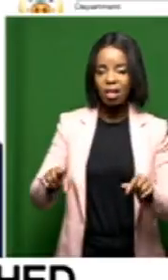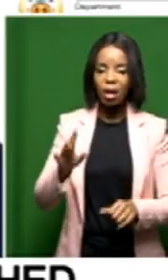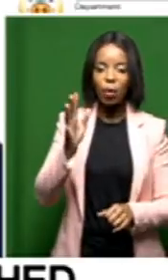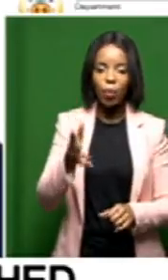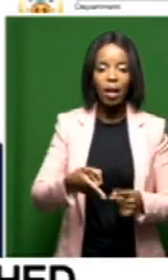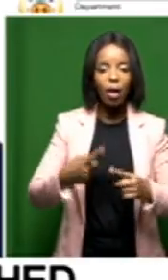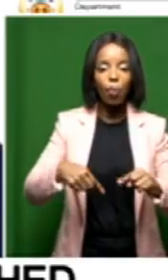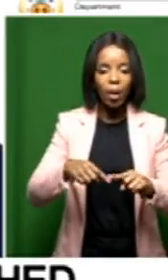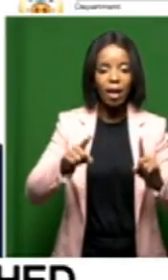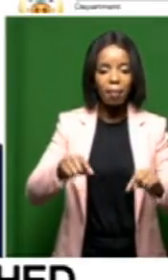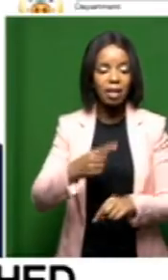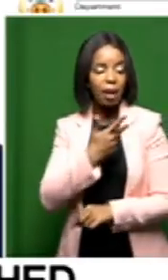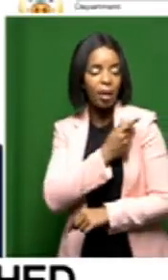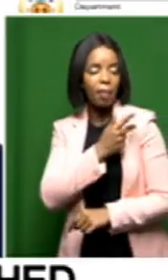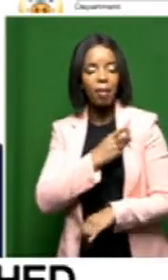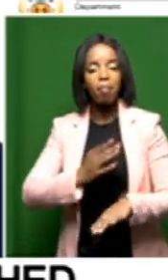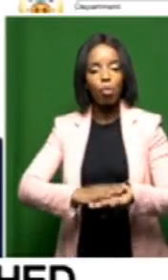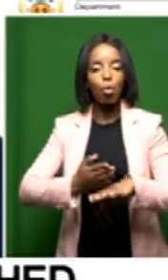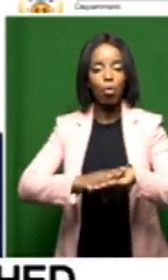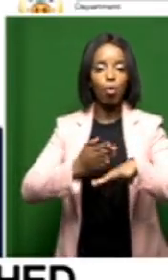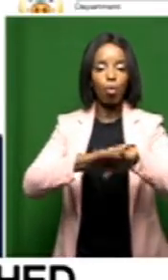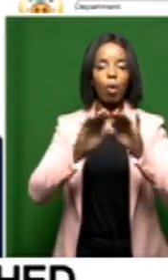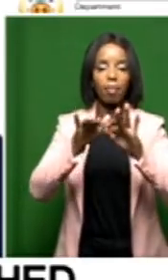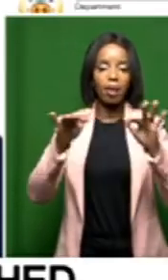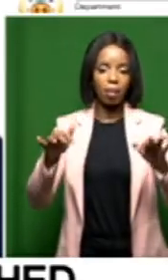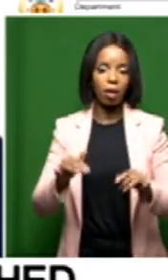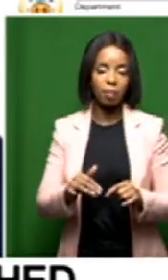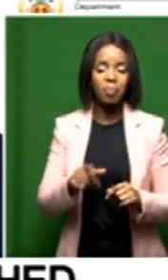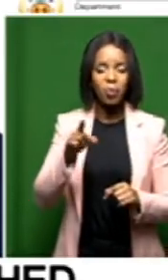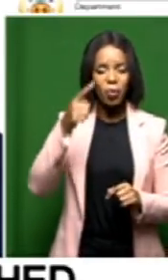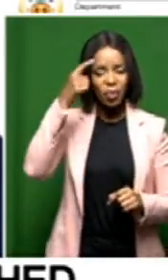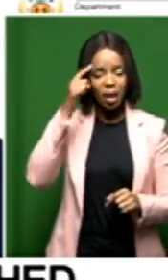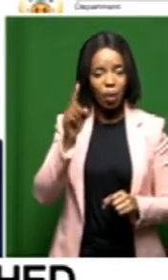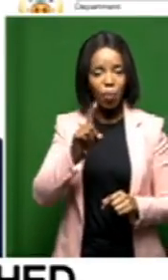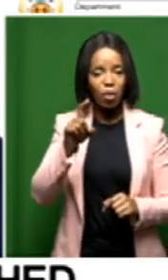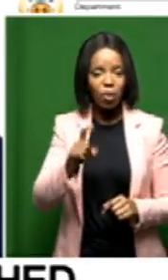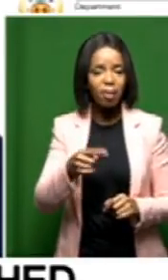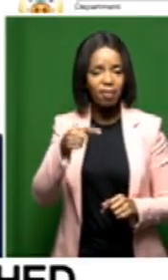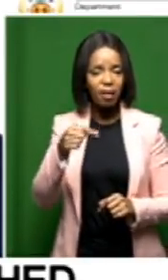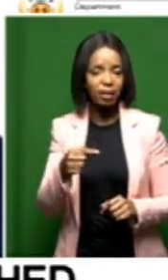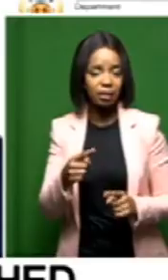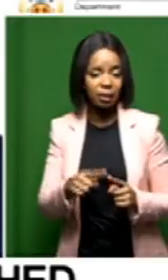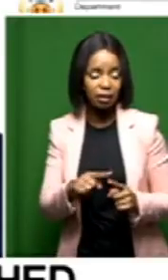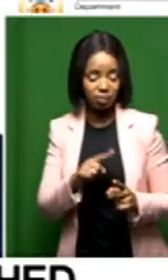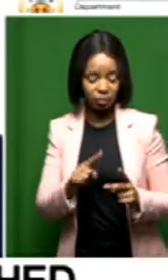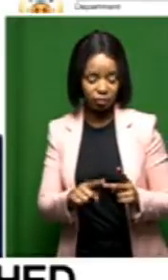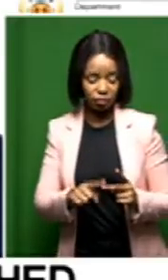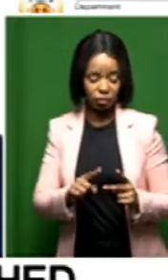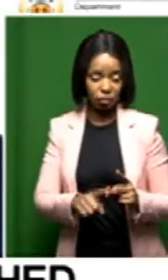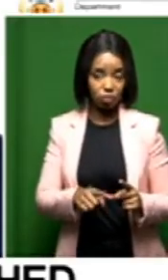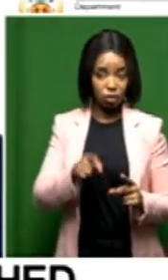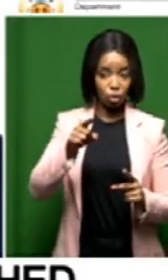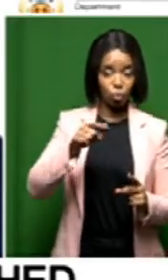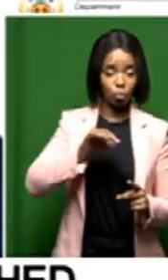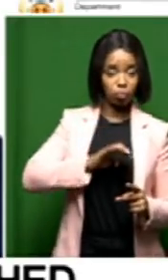So that would be my first question to you in terms of the continent. And secondly, let's focus on South Africa in your answer as well. Are you satisfied